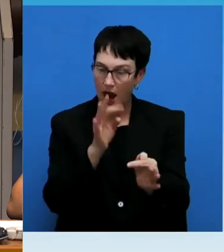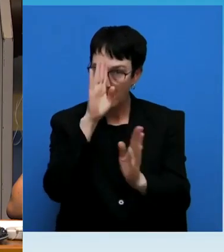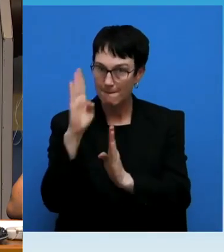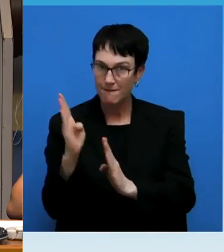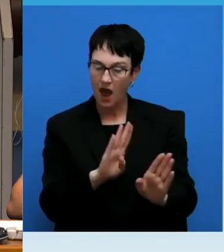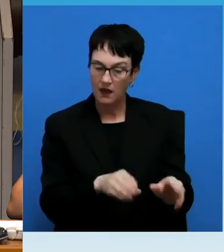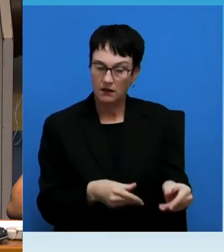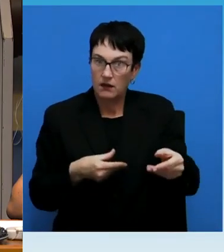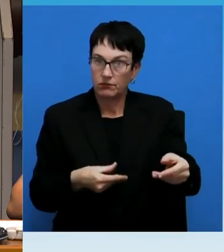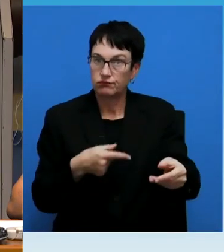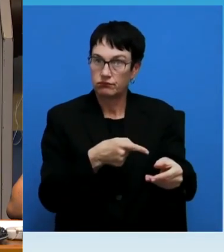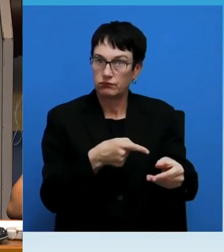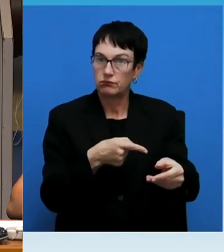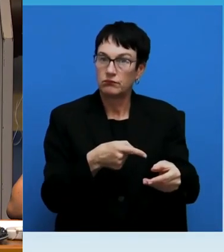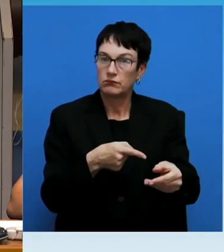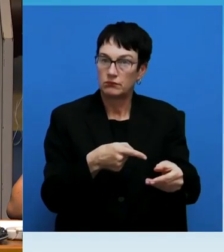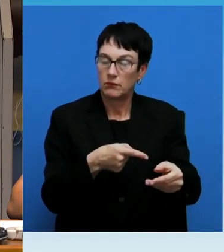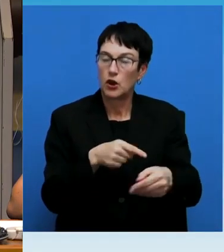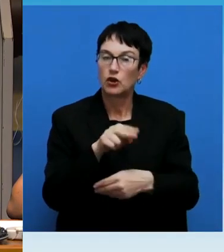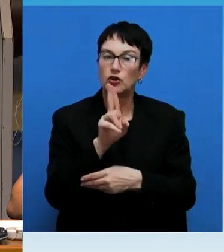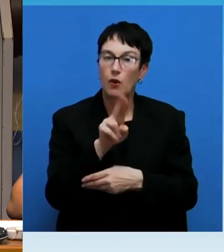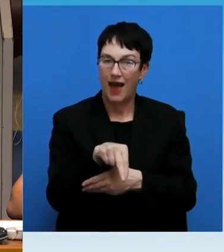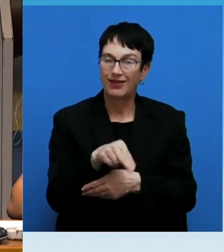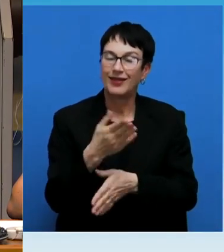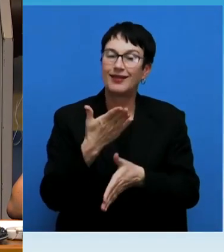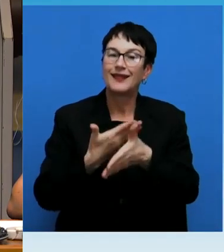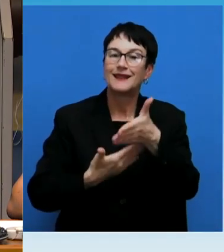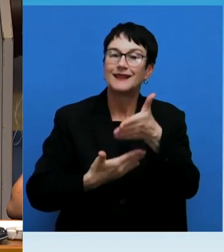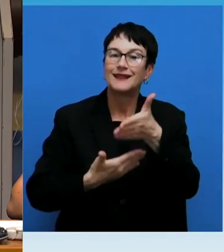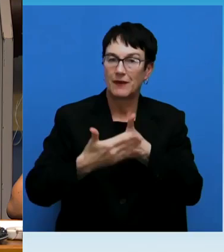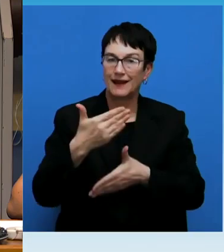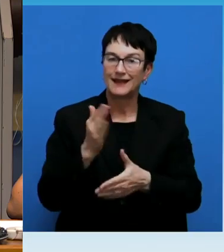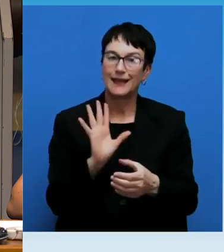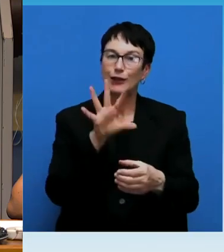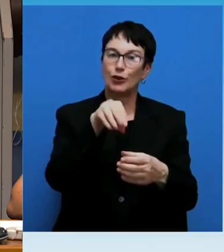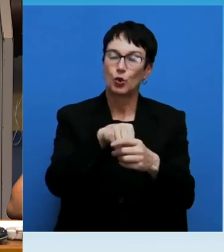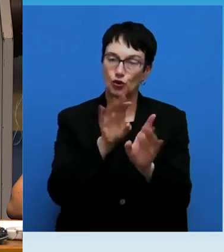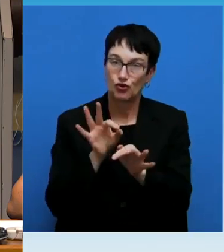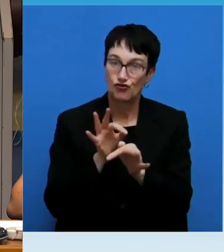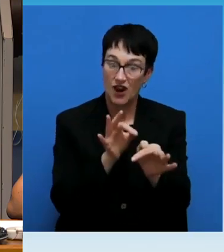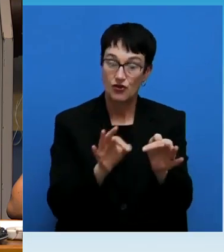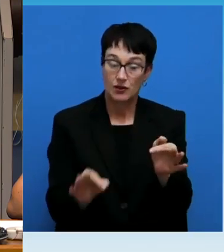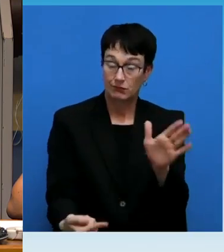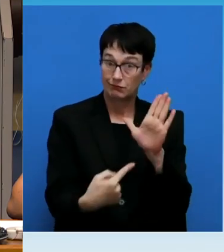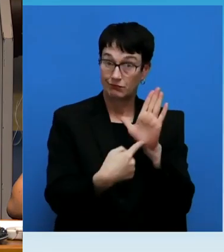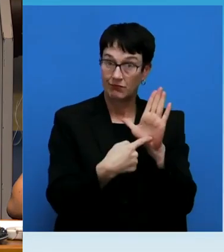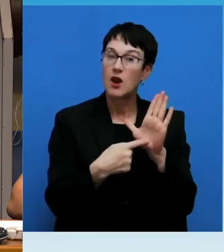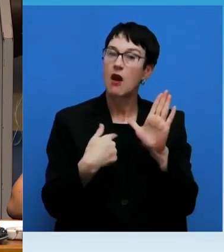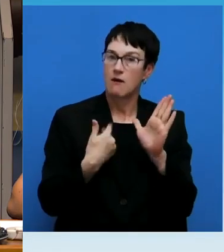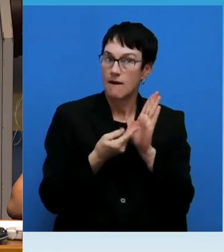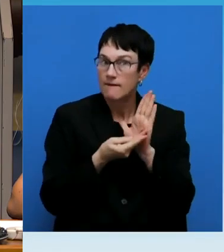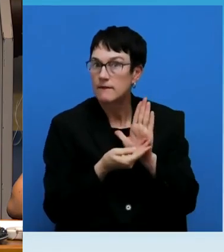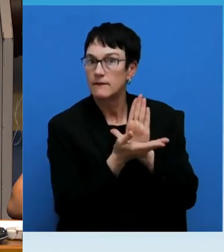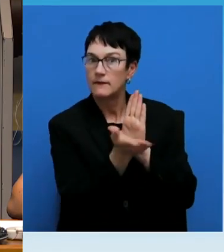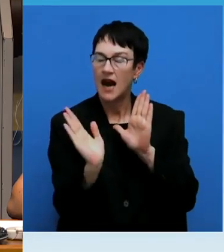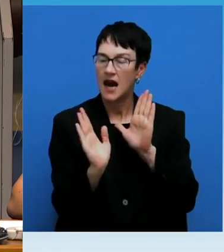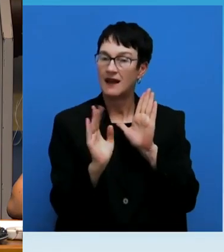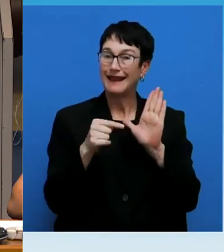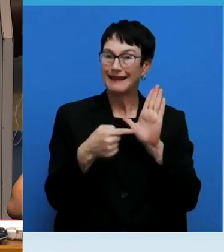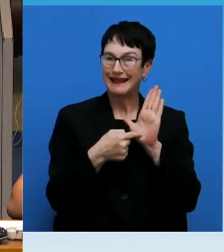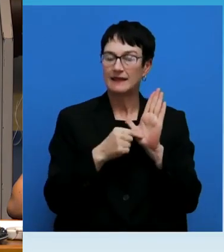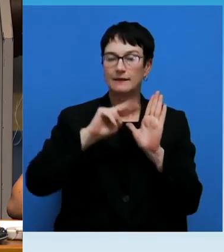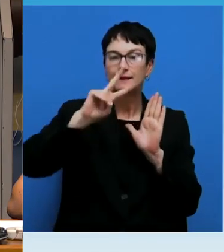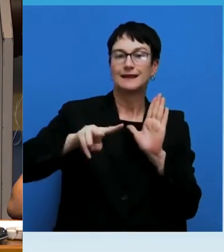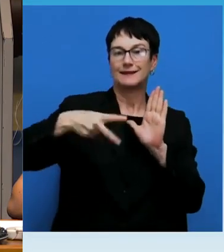is unshakable. To live with a disability is to live in a world where barriers are built into our institutions and, more importantly, into